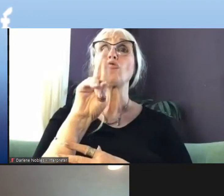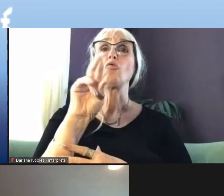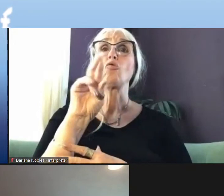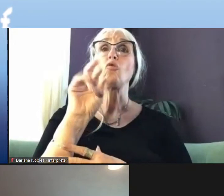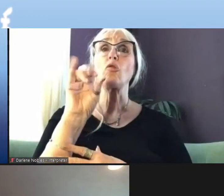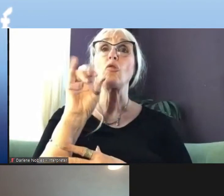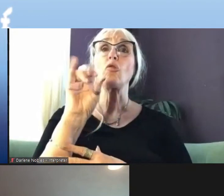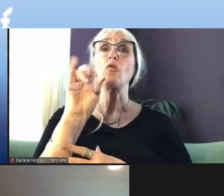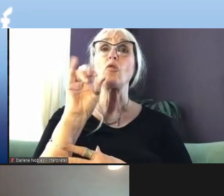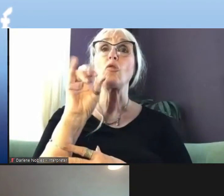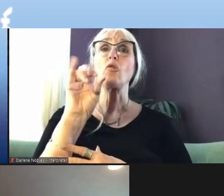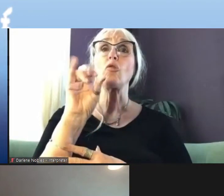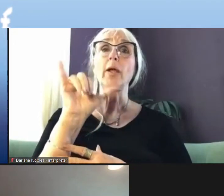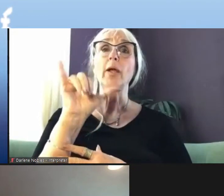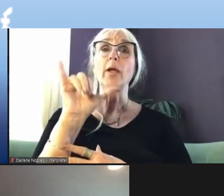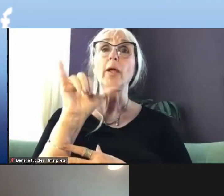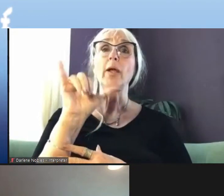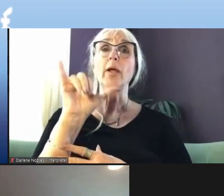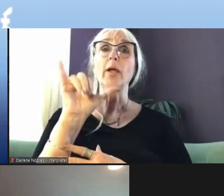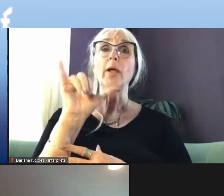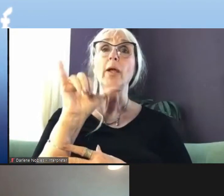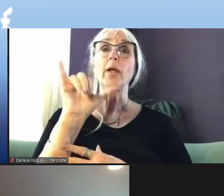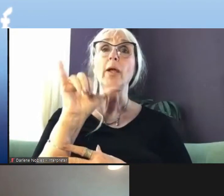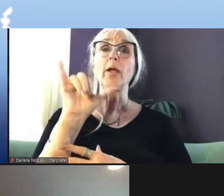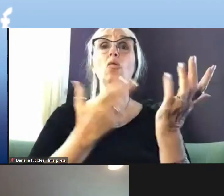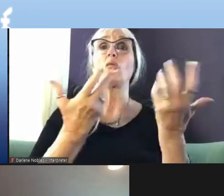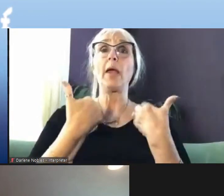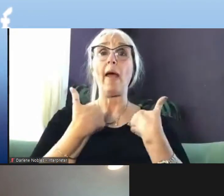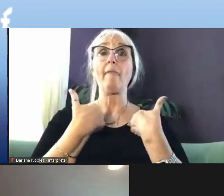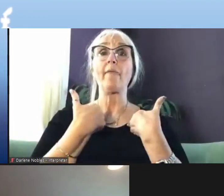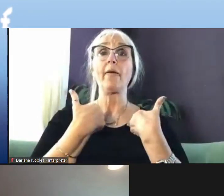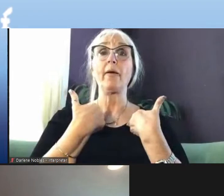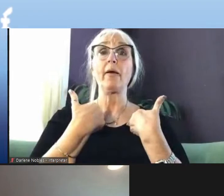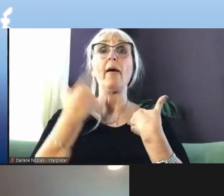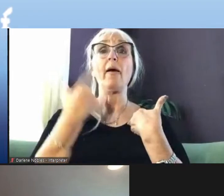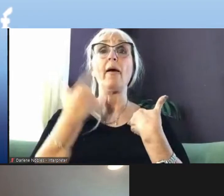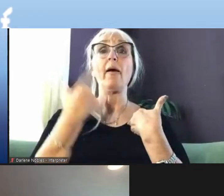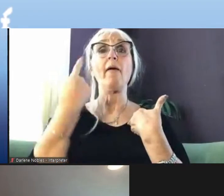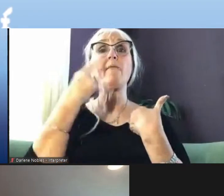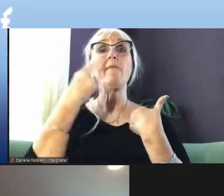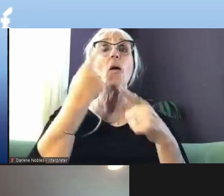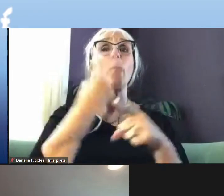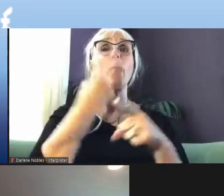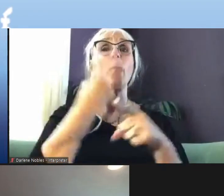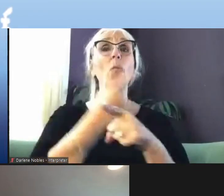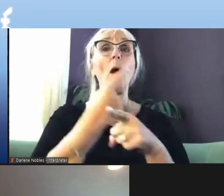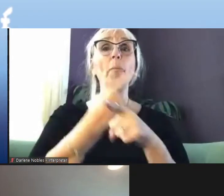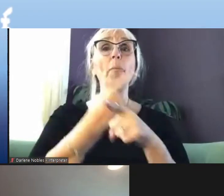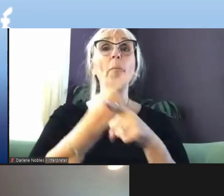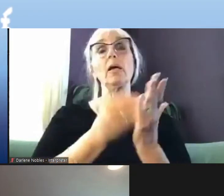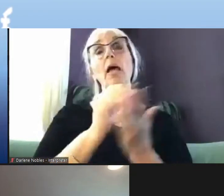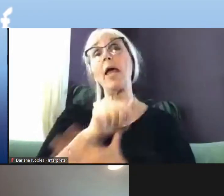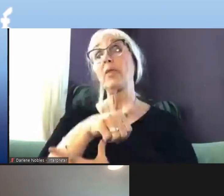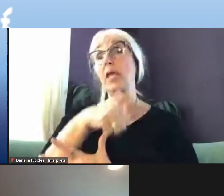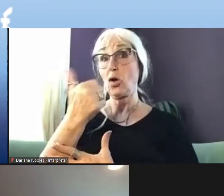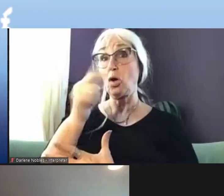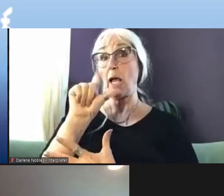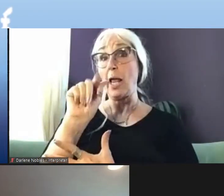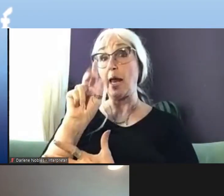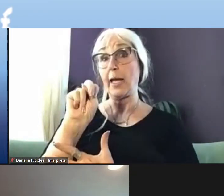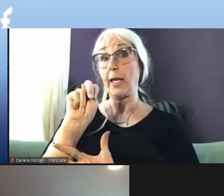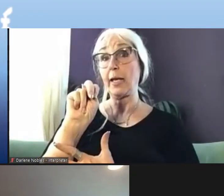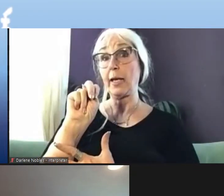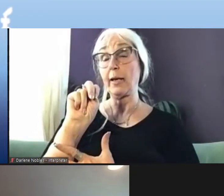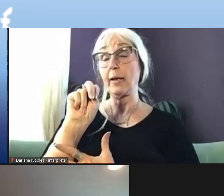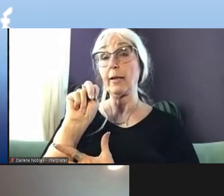making sure that we have for proper funding. And then the other is LAN,